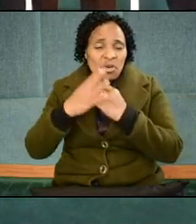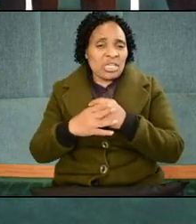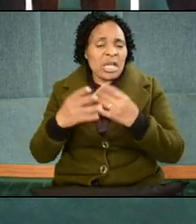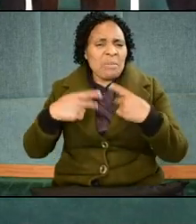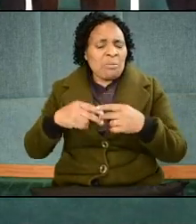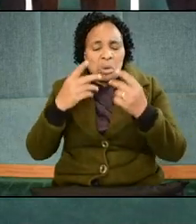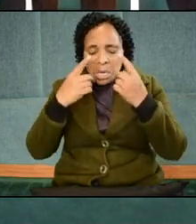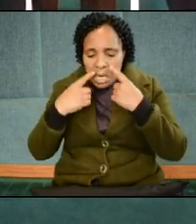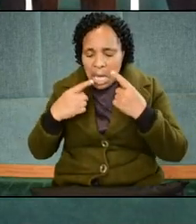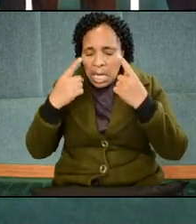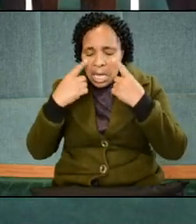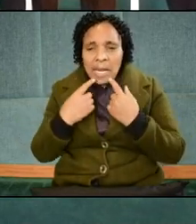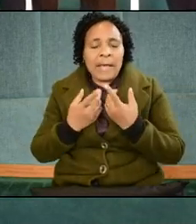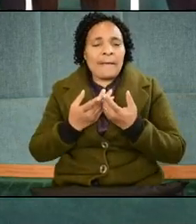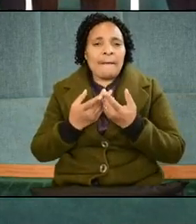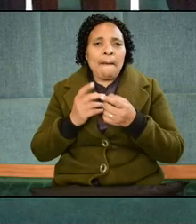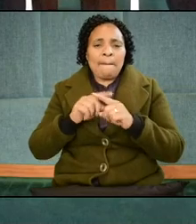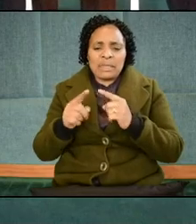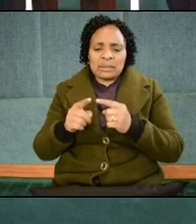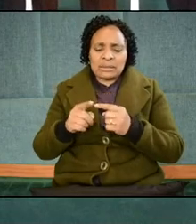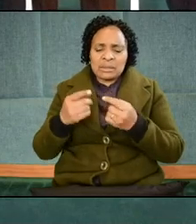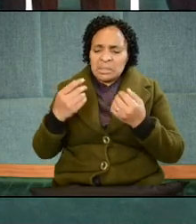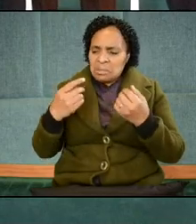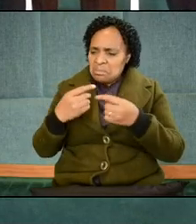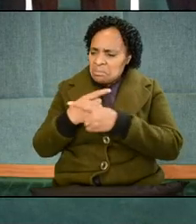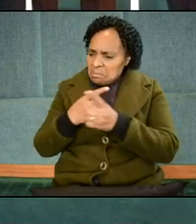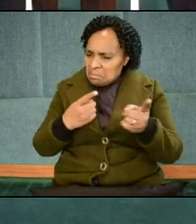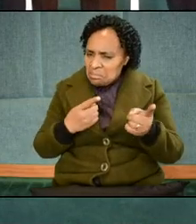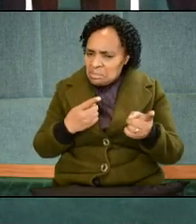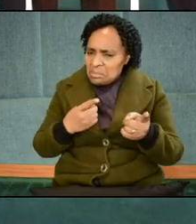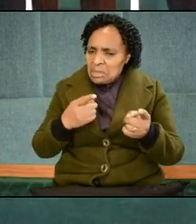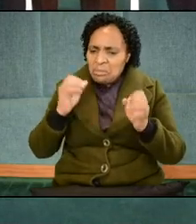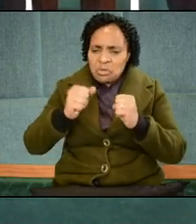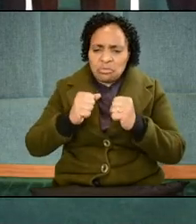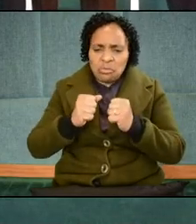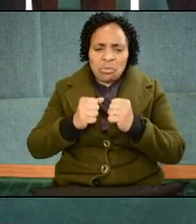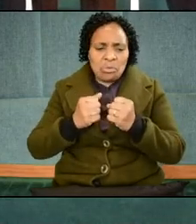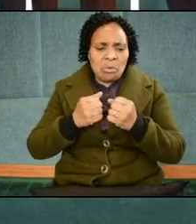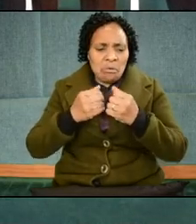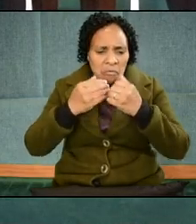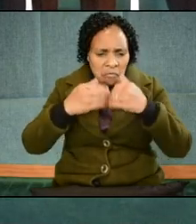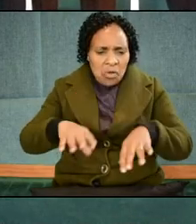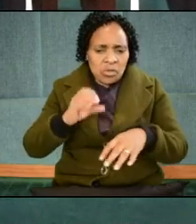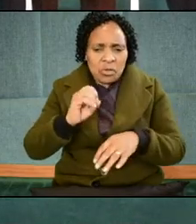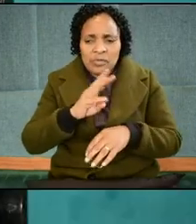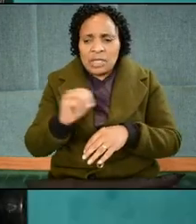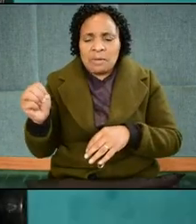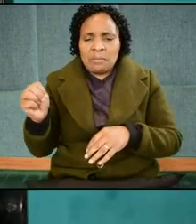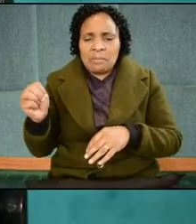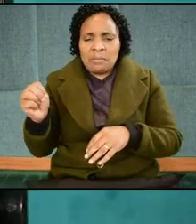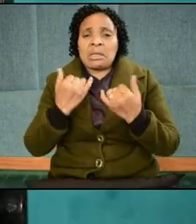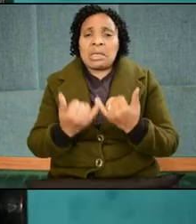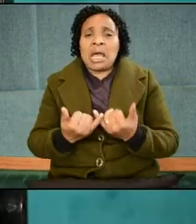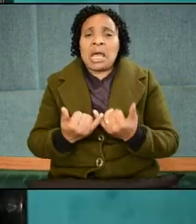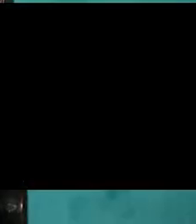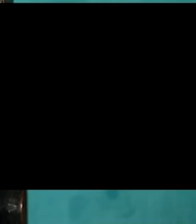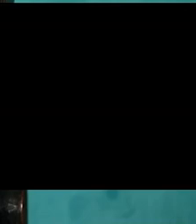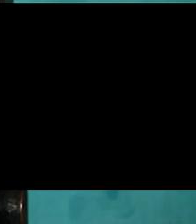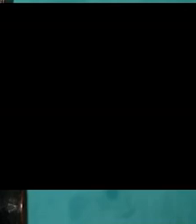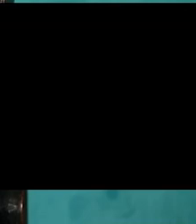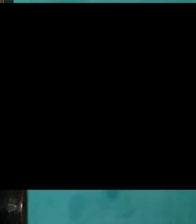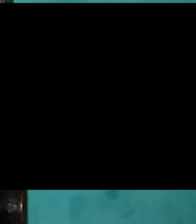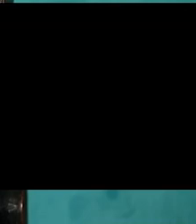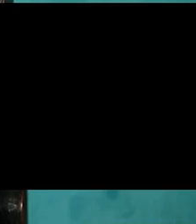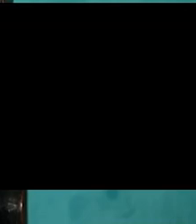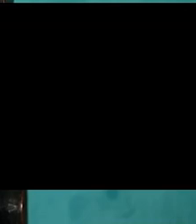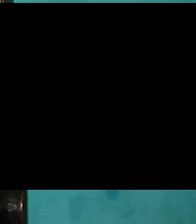are crying, and this guy is basically just sinning directly in front of them. Phinehas was so zealous of God, and then he